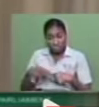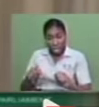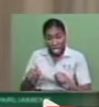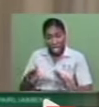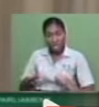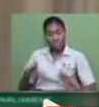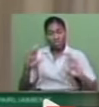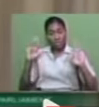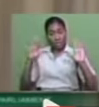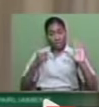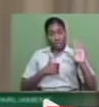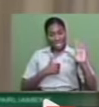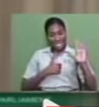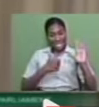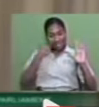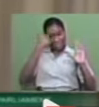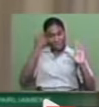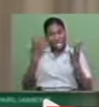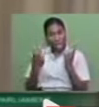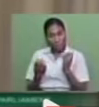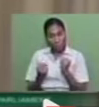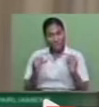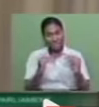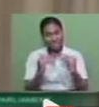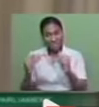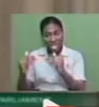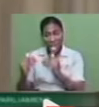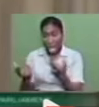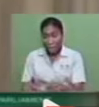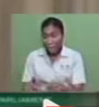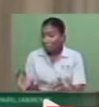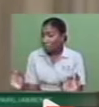meeting when the